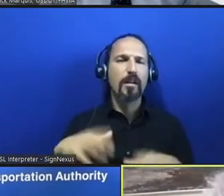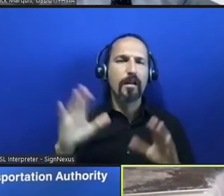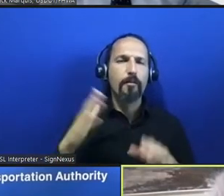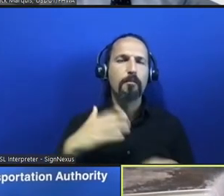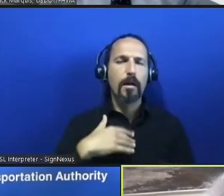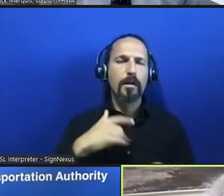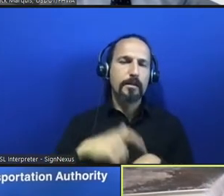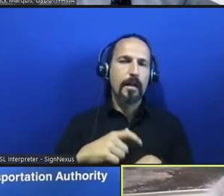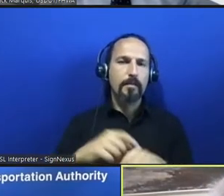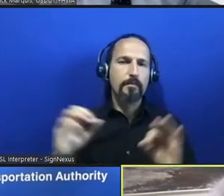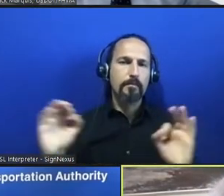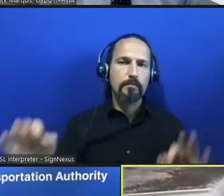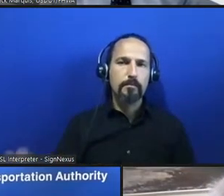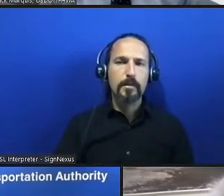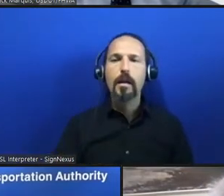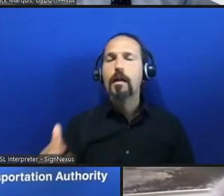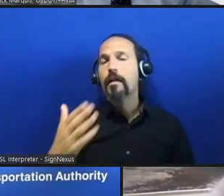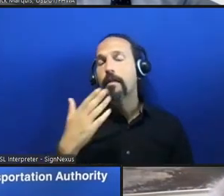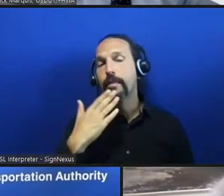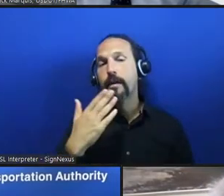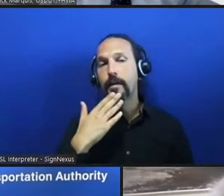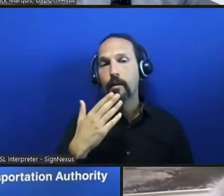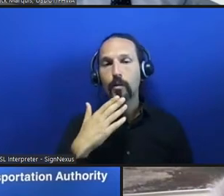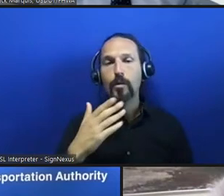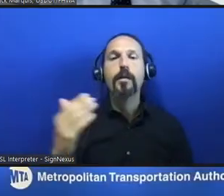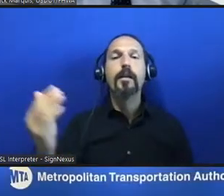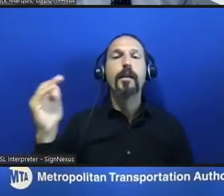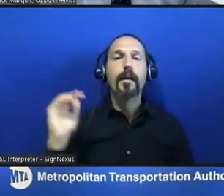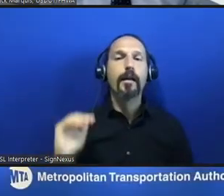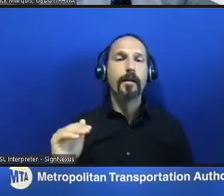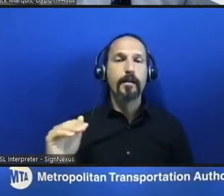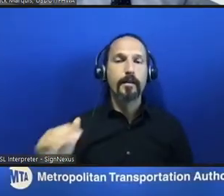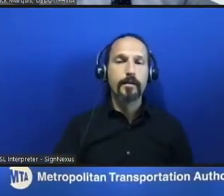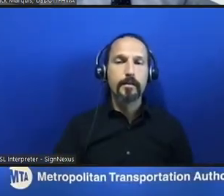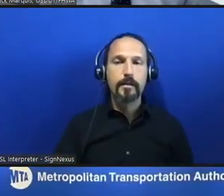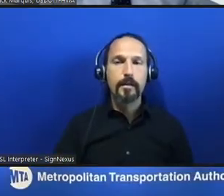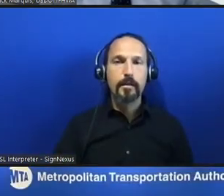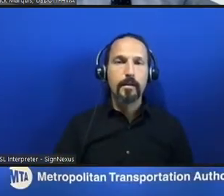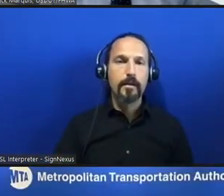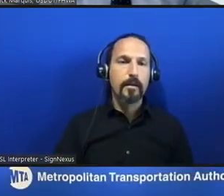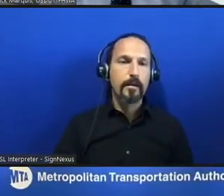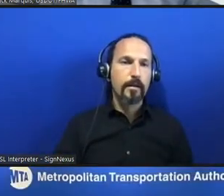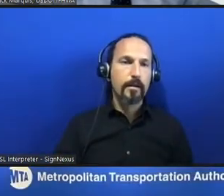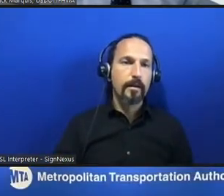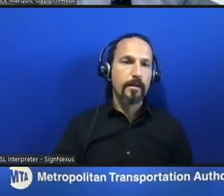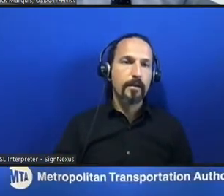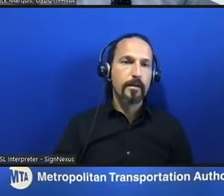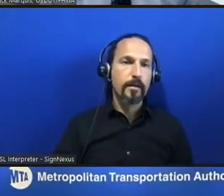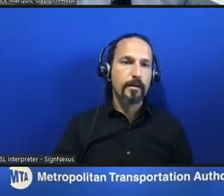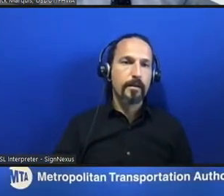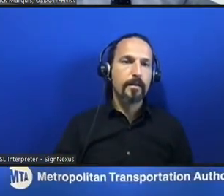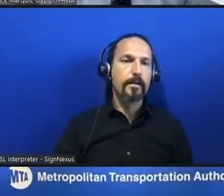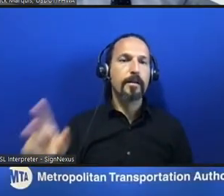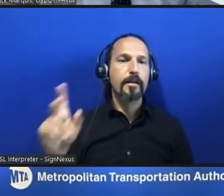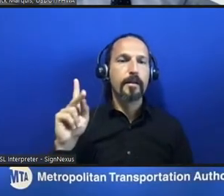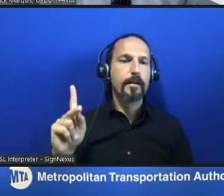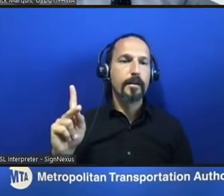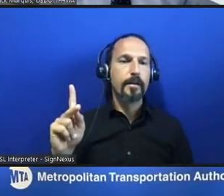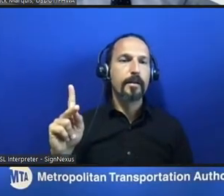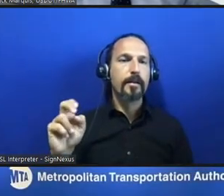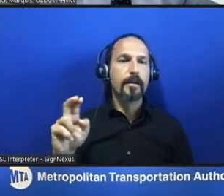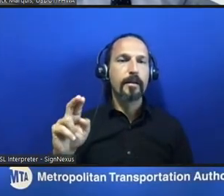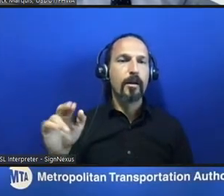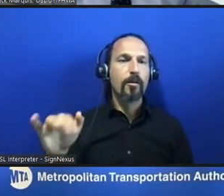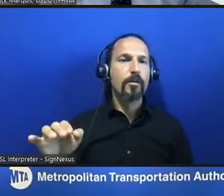time thank you our next speaker is Carrie Flaherty followed by Juan